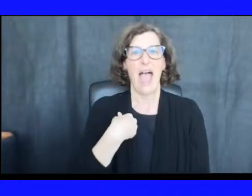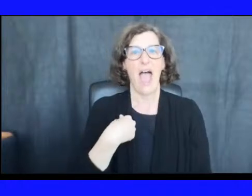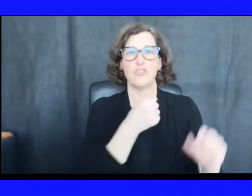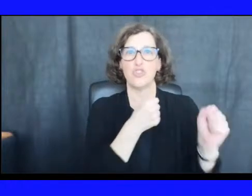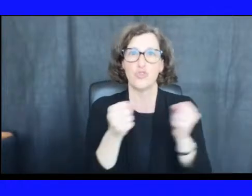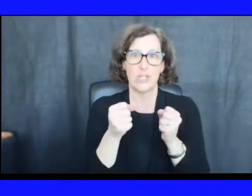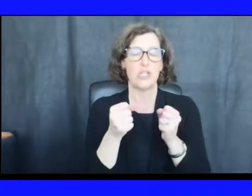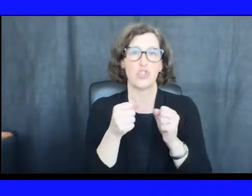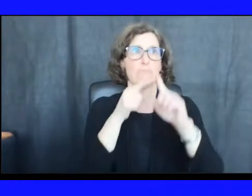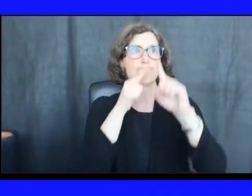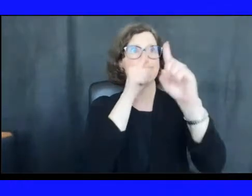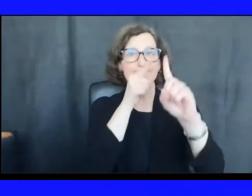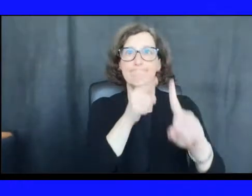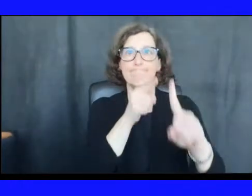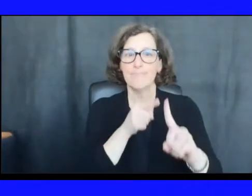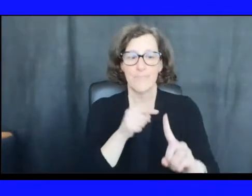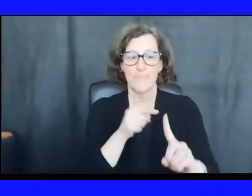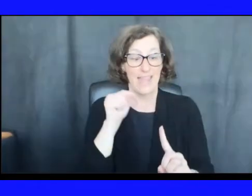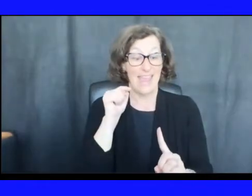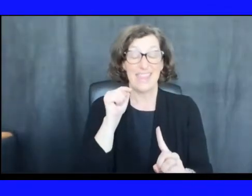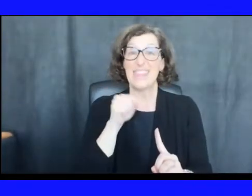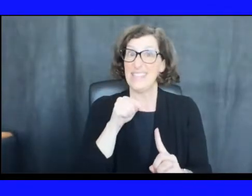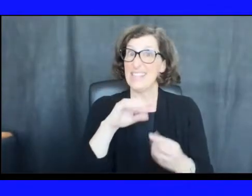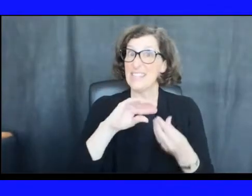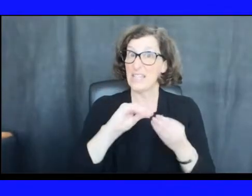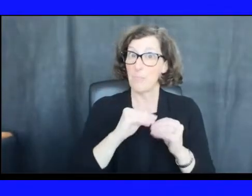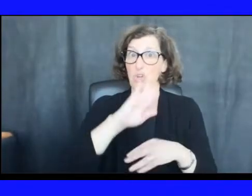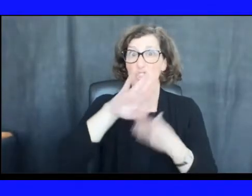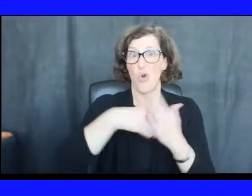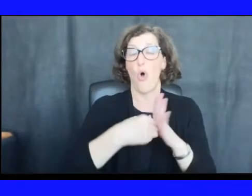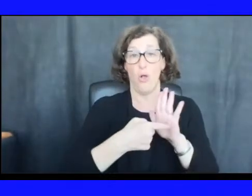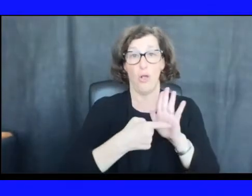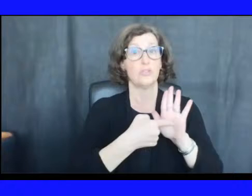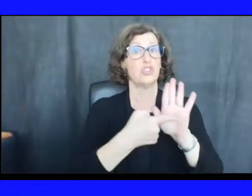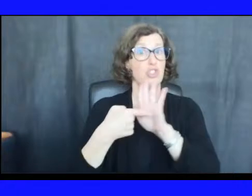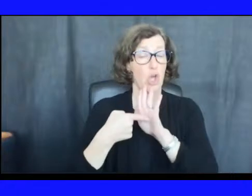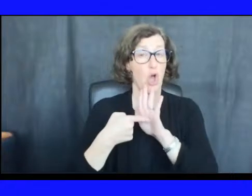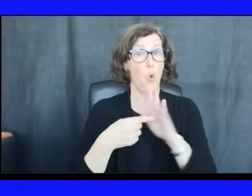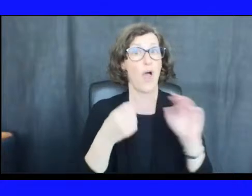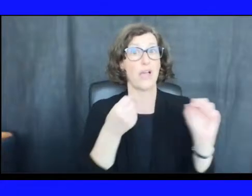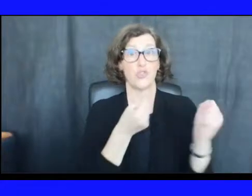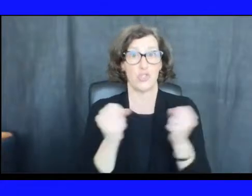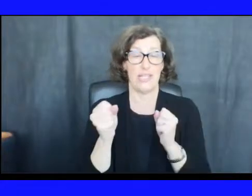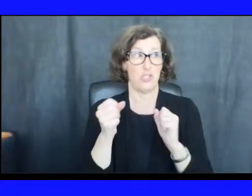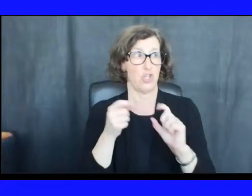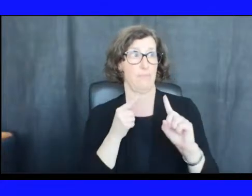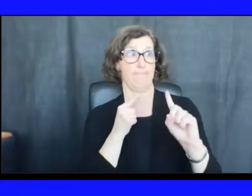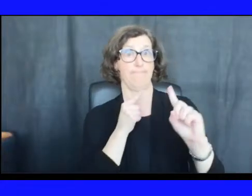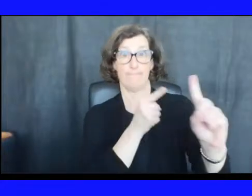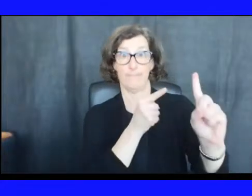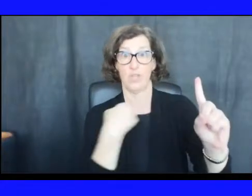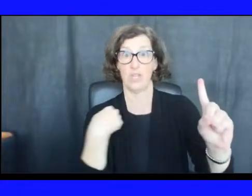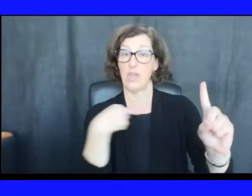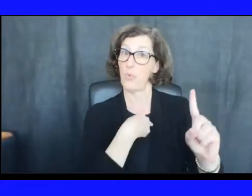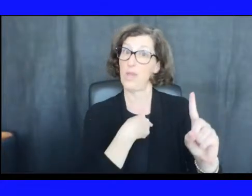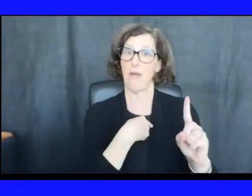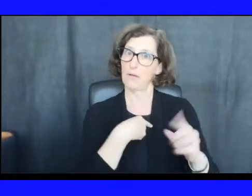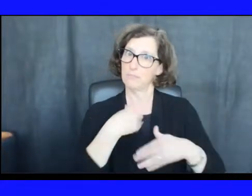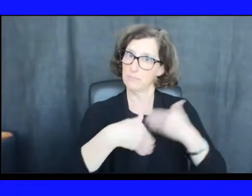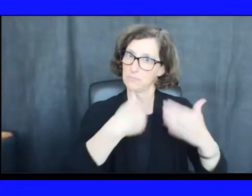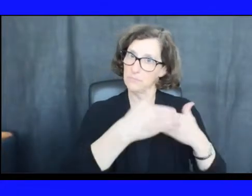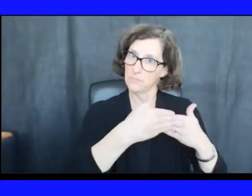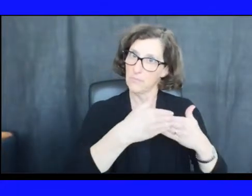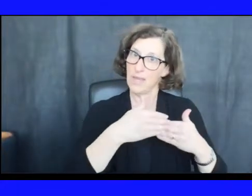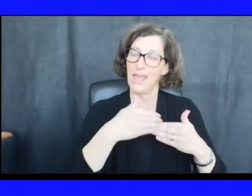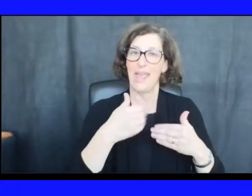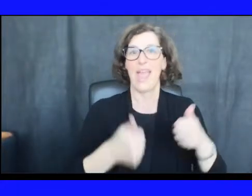better, but I think it is important to talk. It's the numbers, of course, but it's also the principles